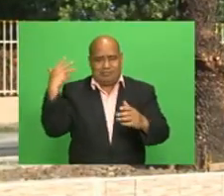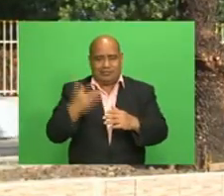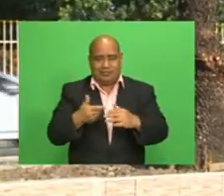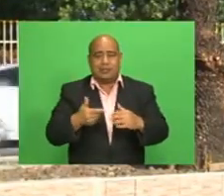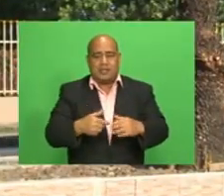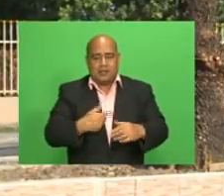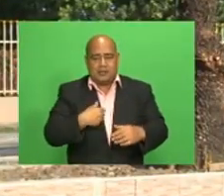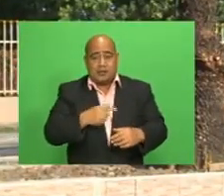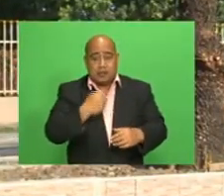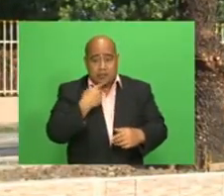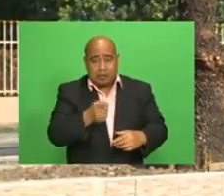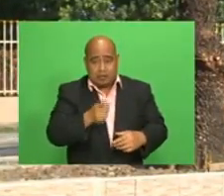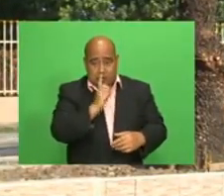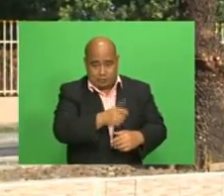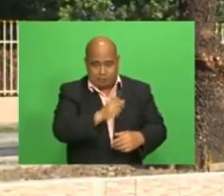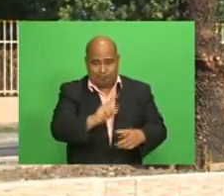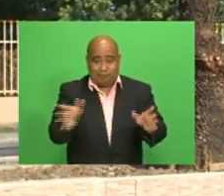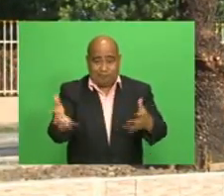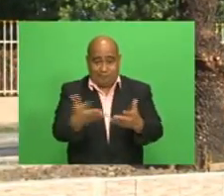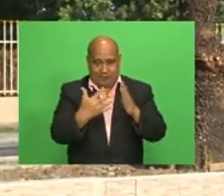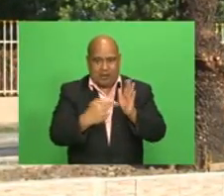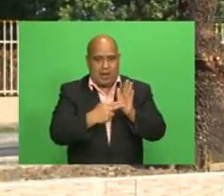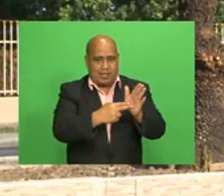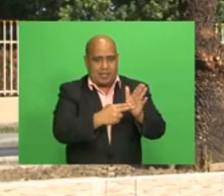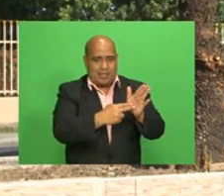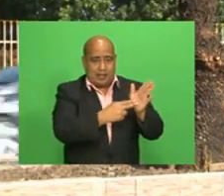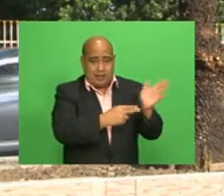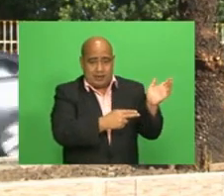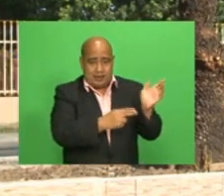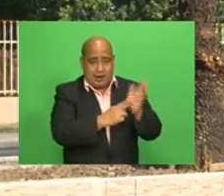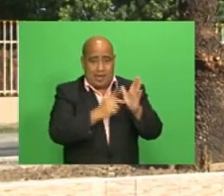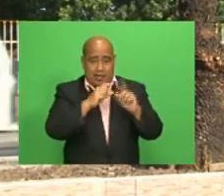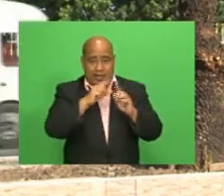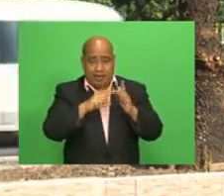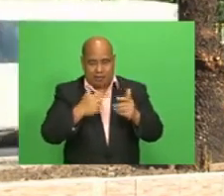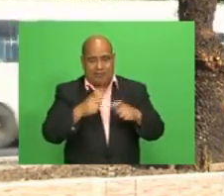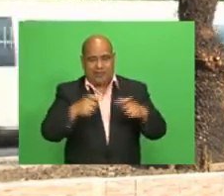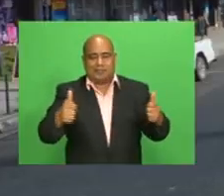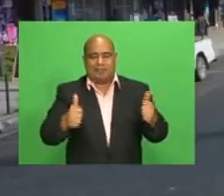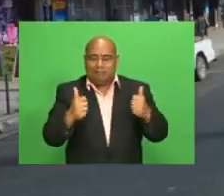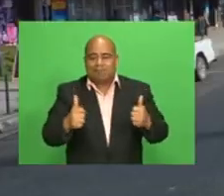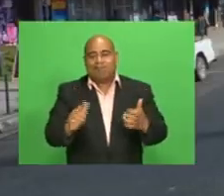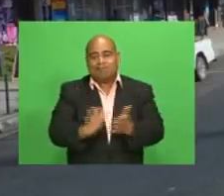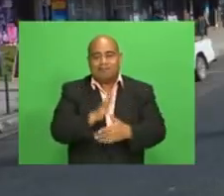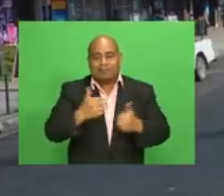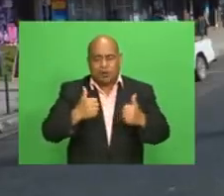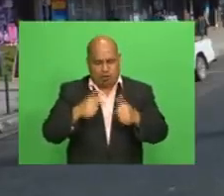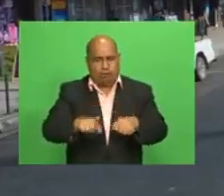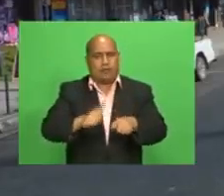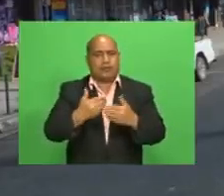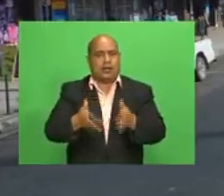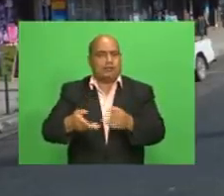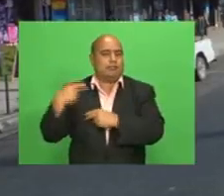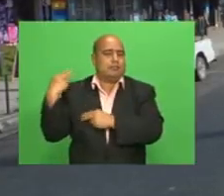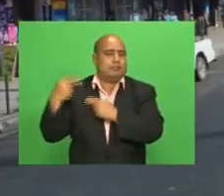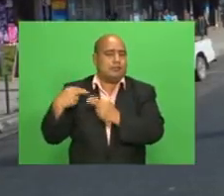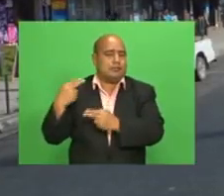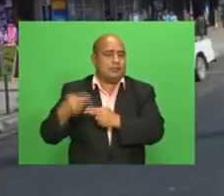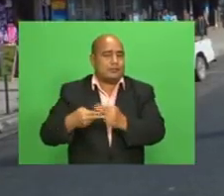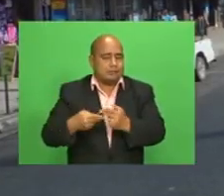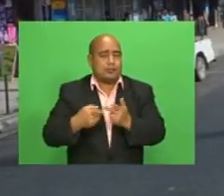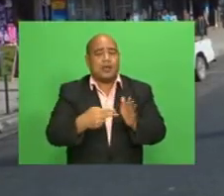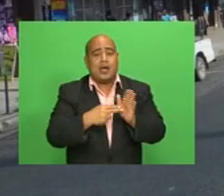because Nadi will be the city. It will be a good history. Nadi Township was established